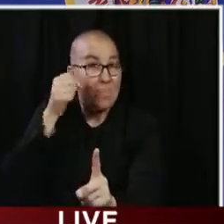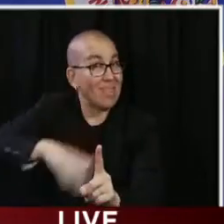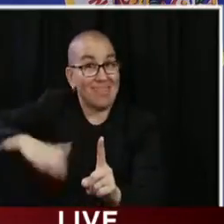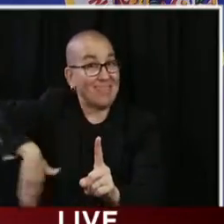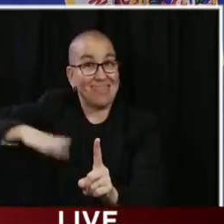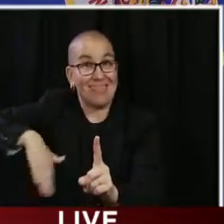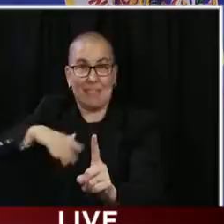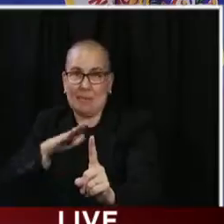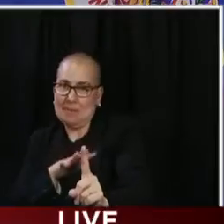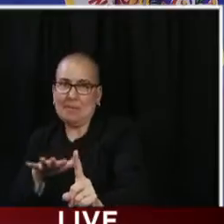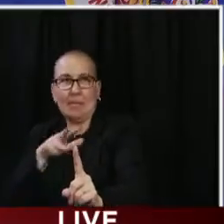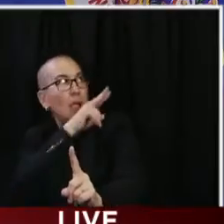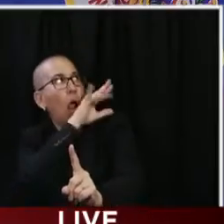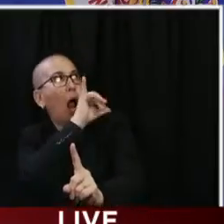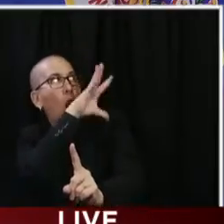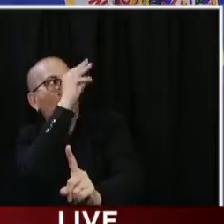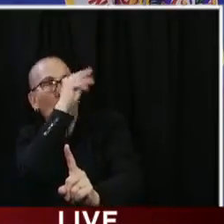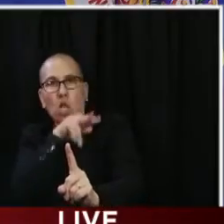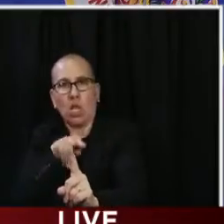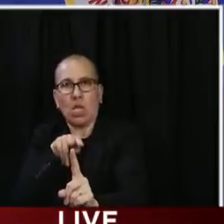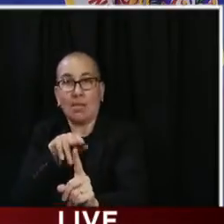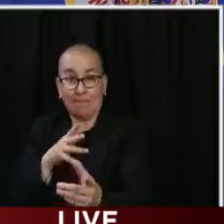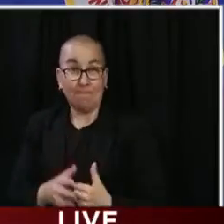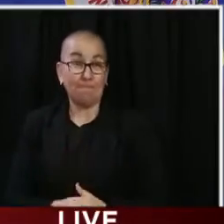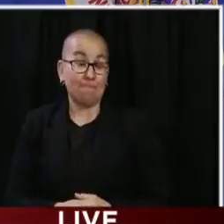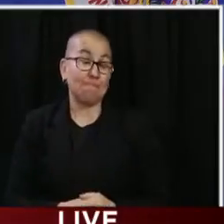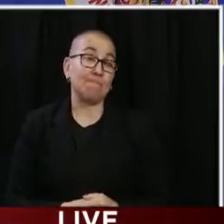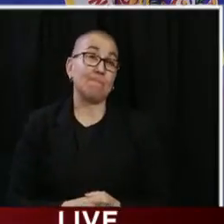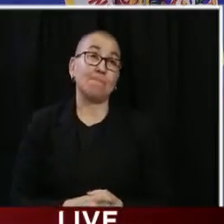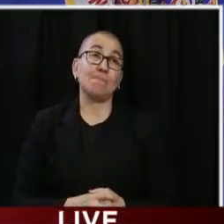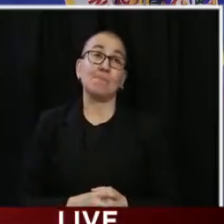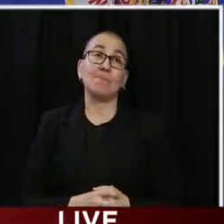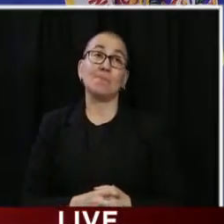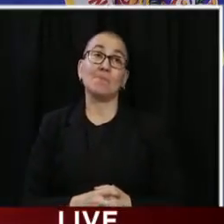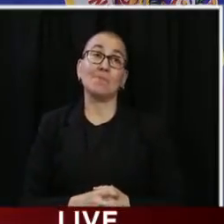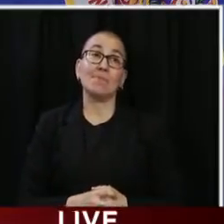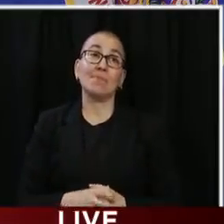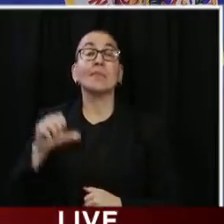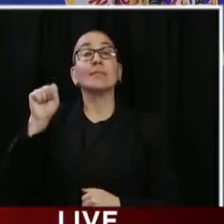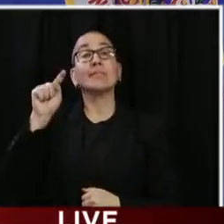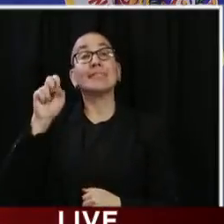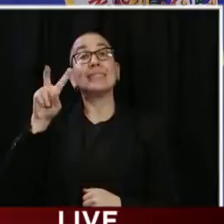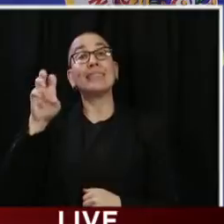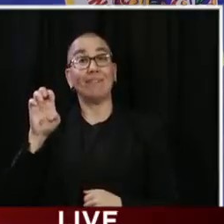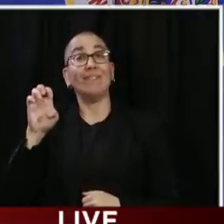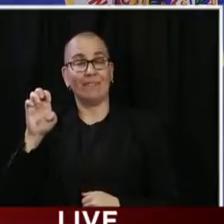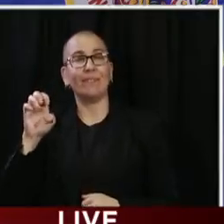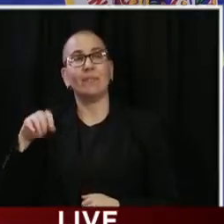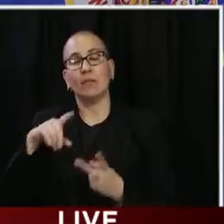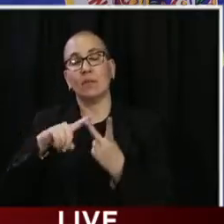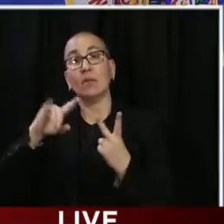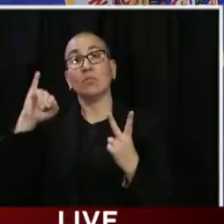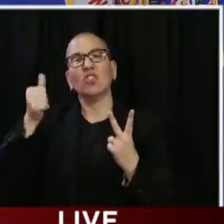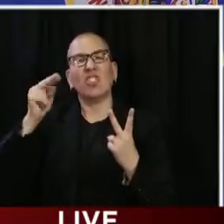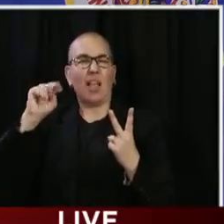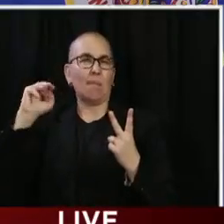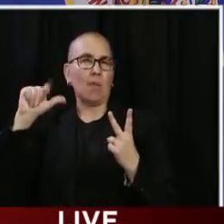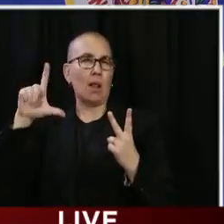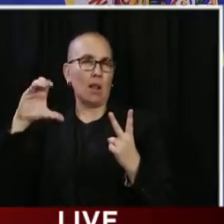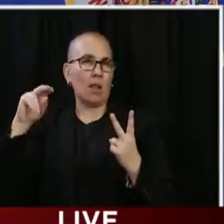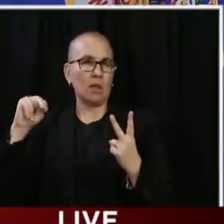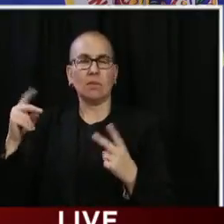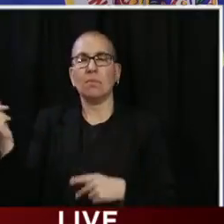Steve and Jan are going to take you through this. I know there's a million questions I hope they're able to answer, from youth sports to all of those things. I'll make sure that the